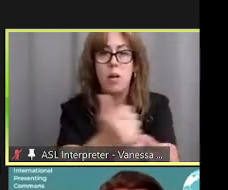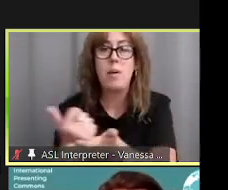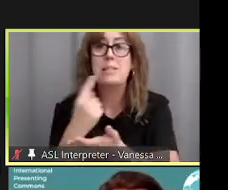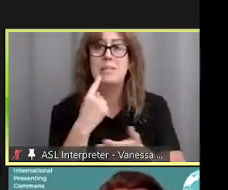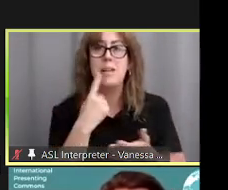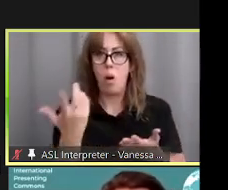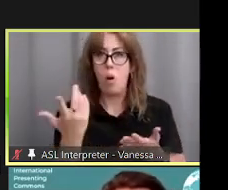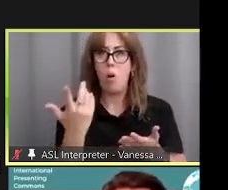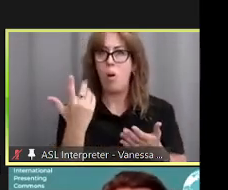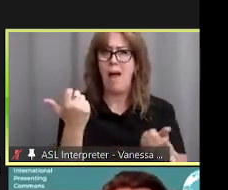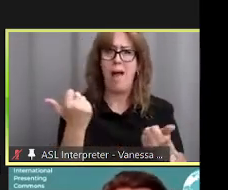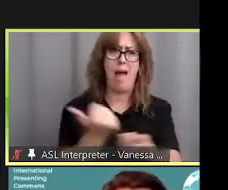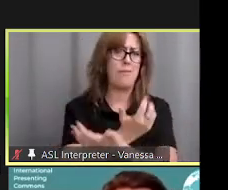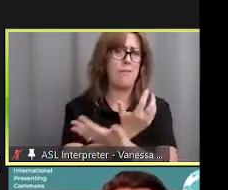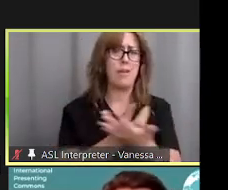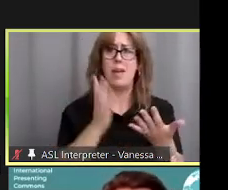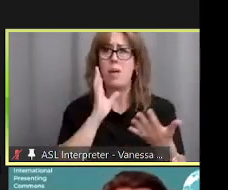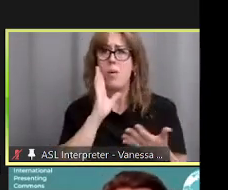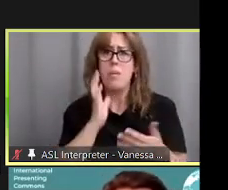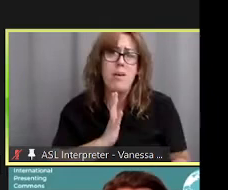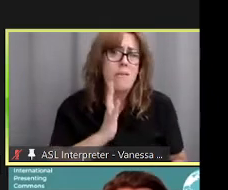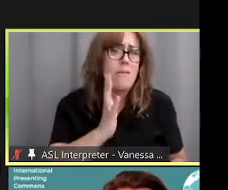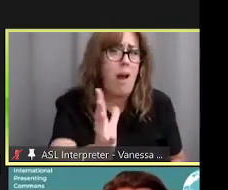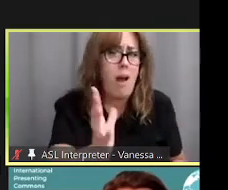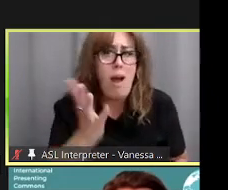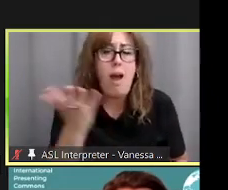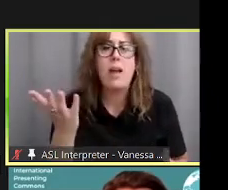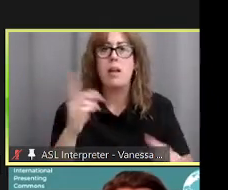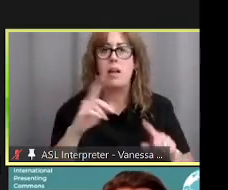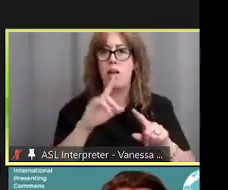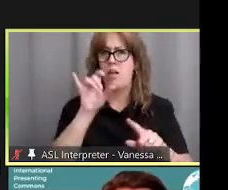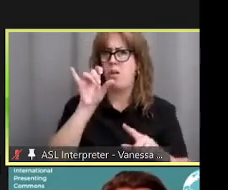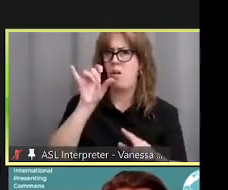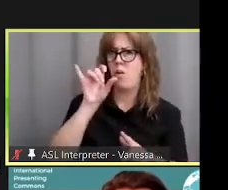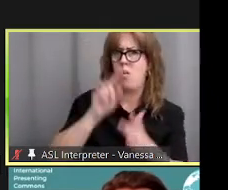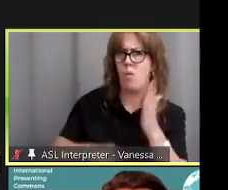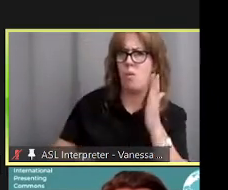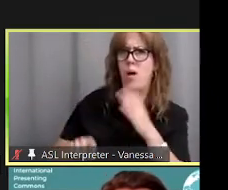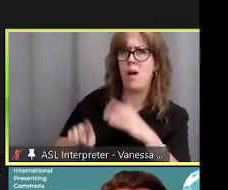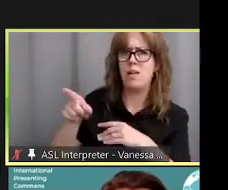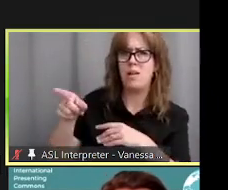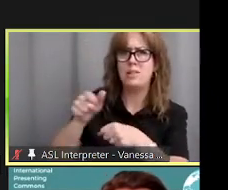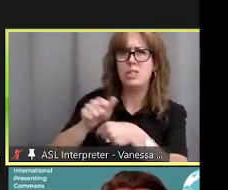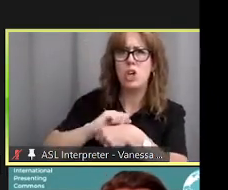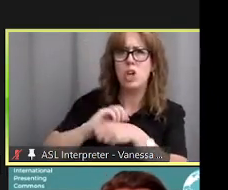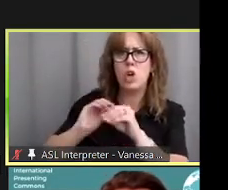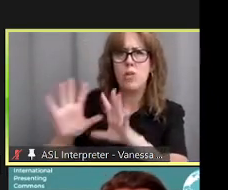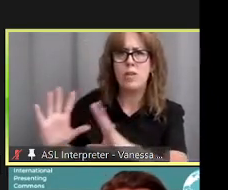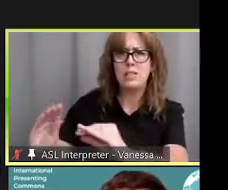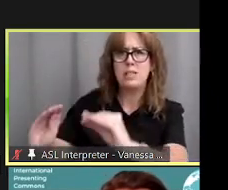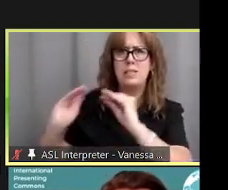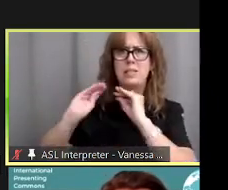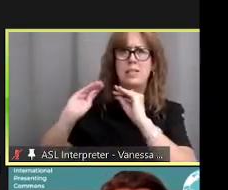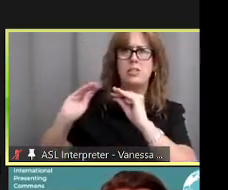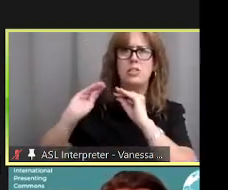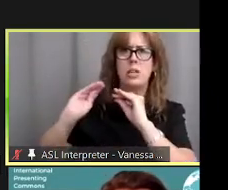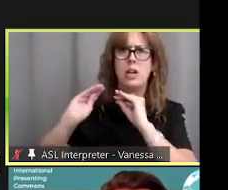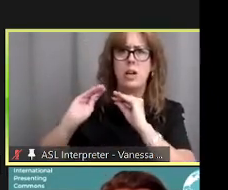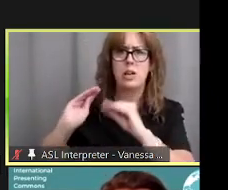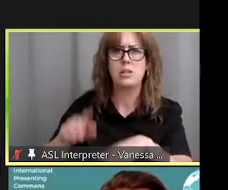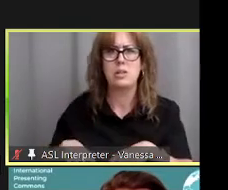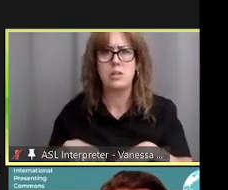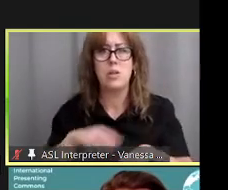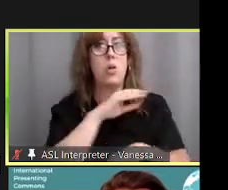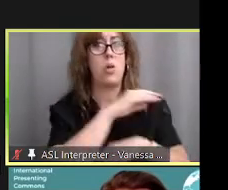teaching us is really that. It's like, the world is falling apart. We are losing so